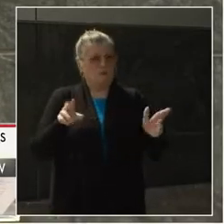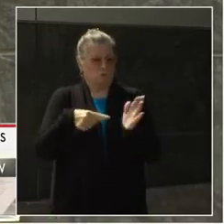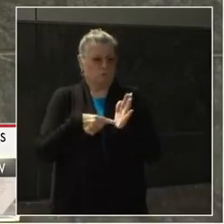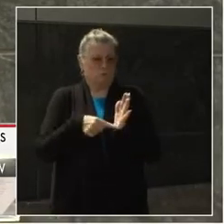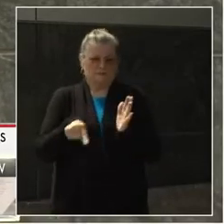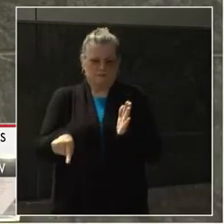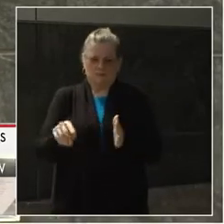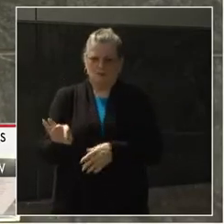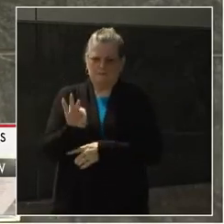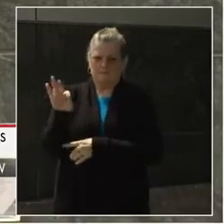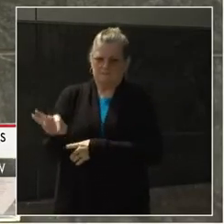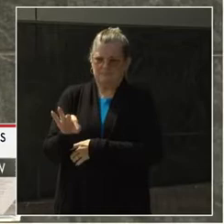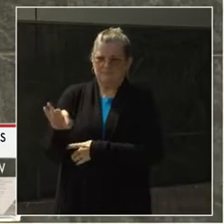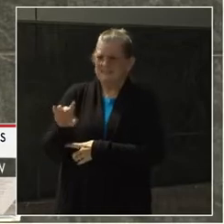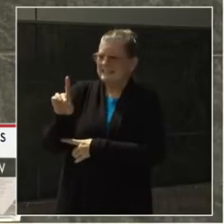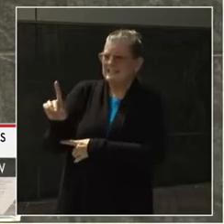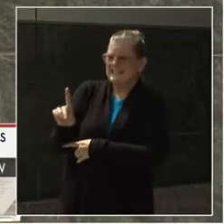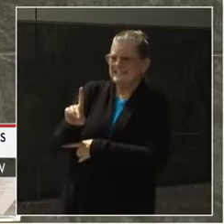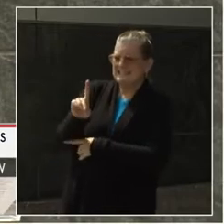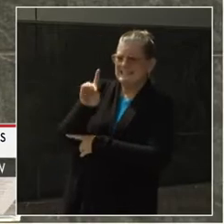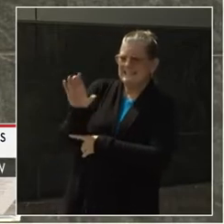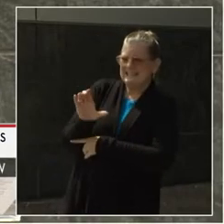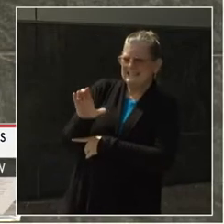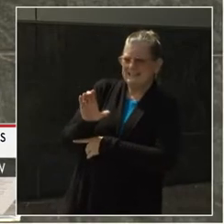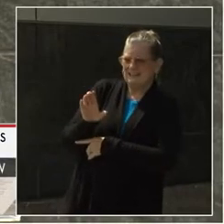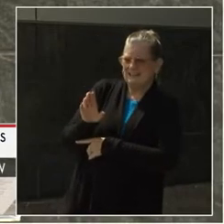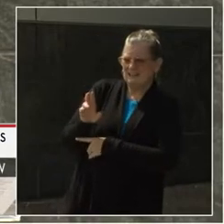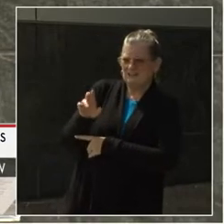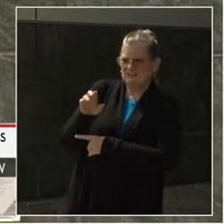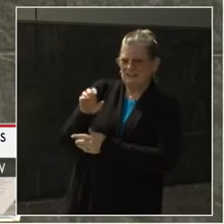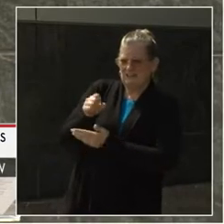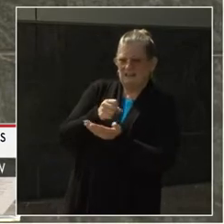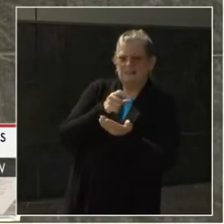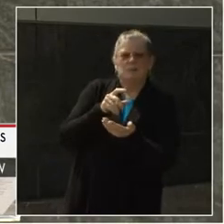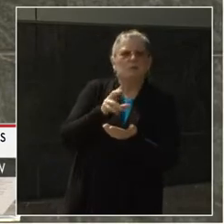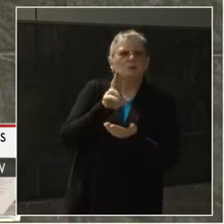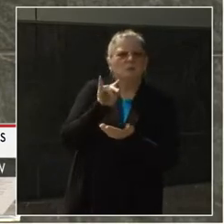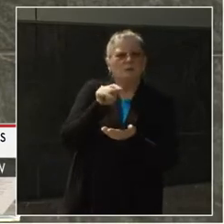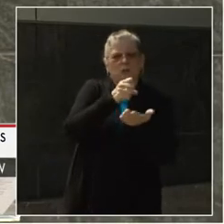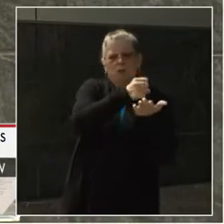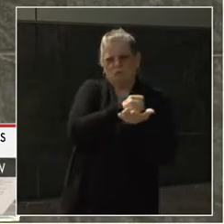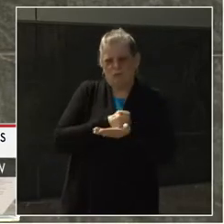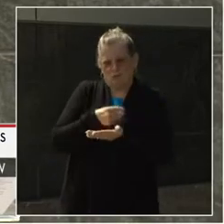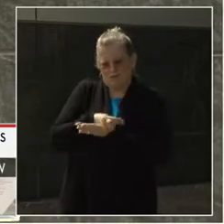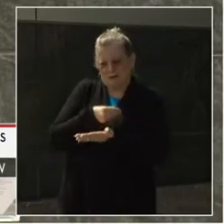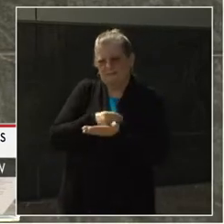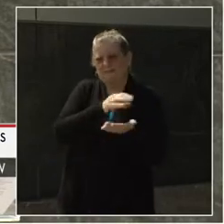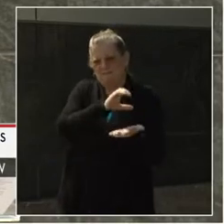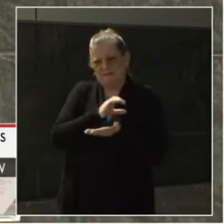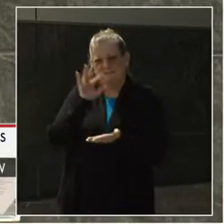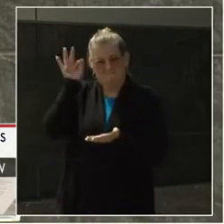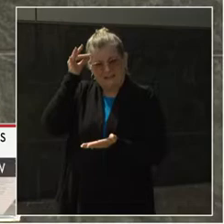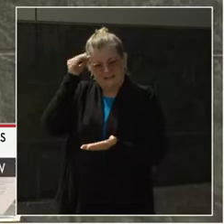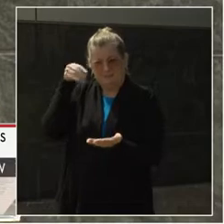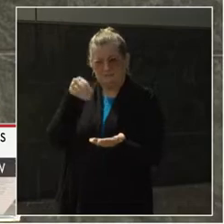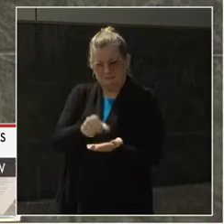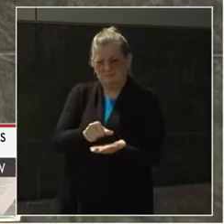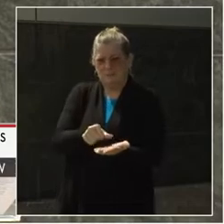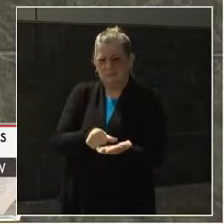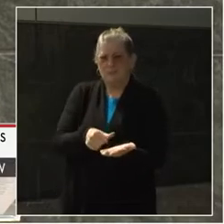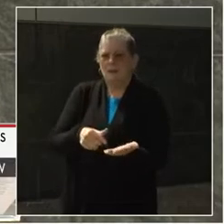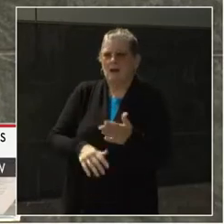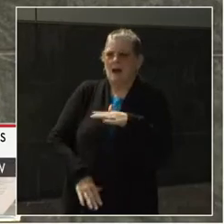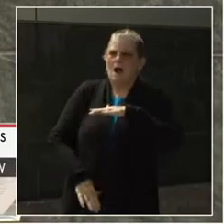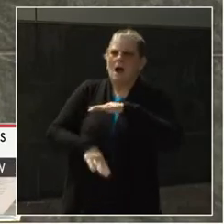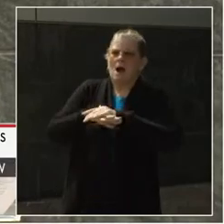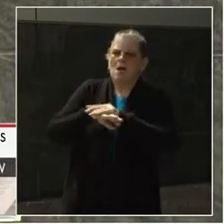as DC TAG, is a federally funded program. It pays the difference between in-state and out-of-state tuition up to $10,000